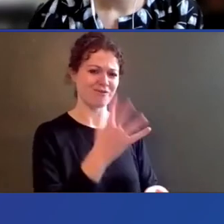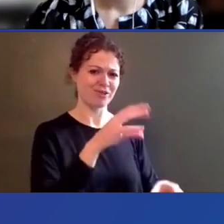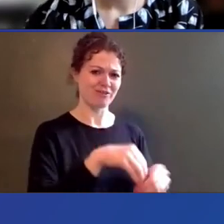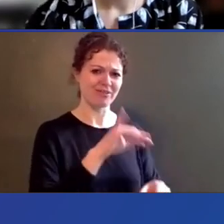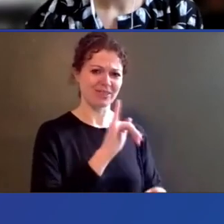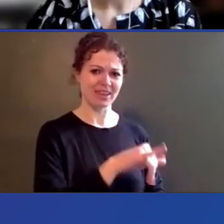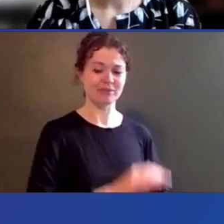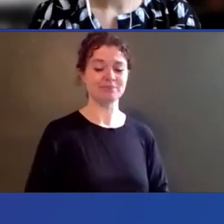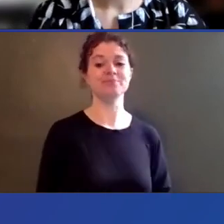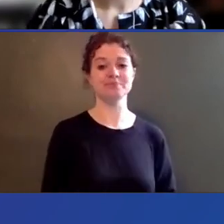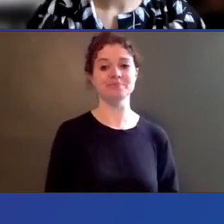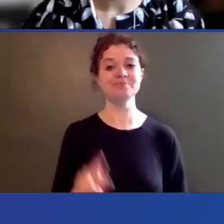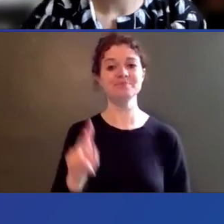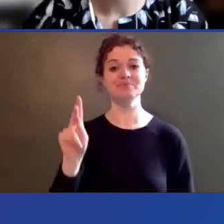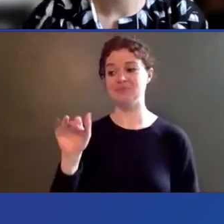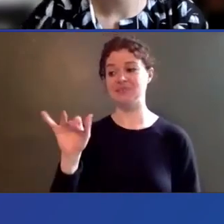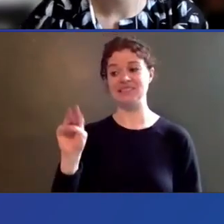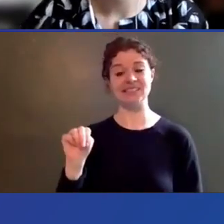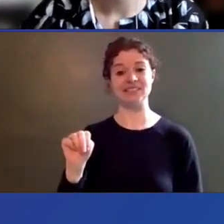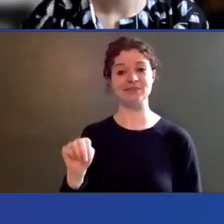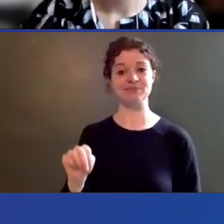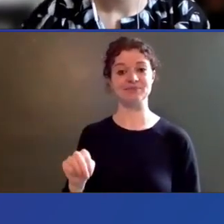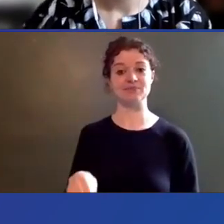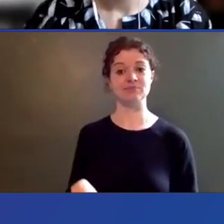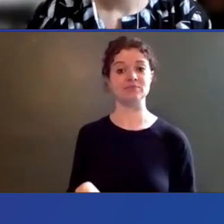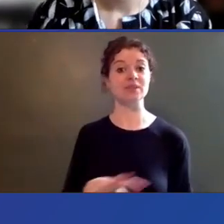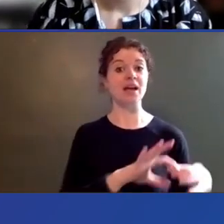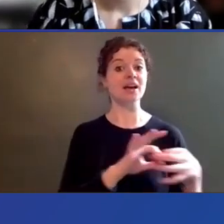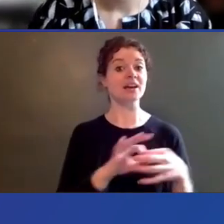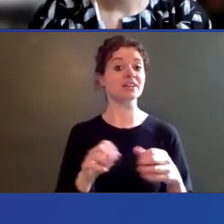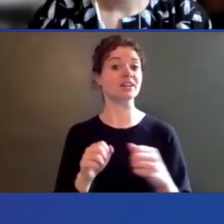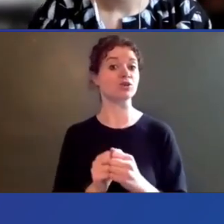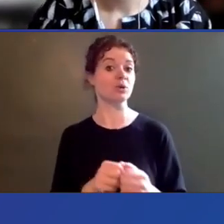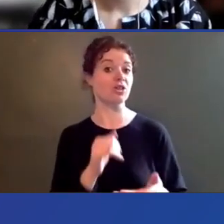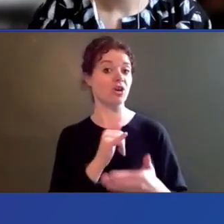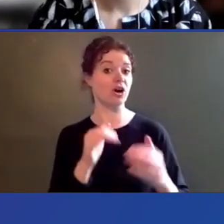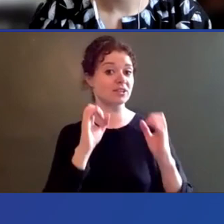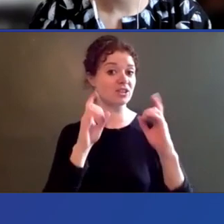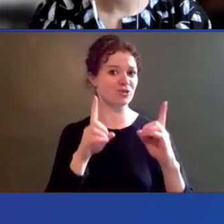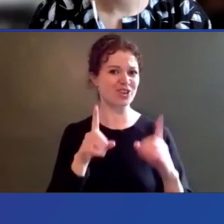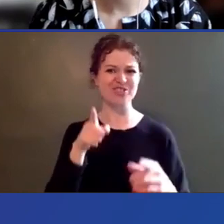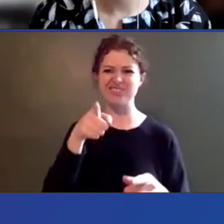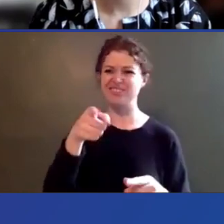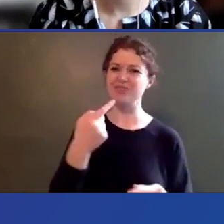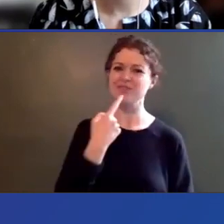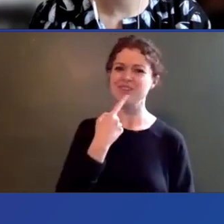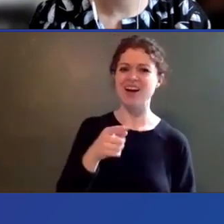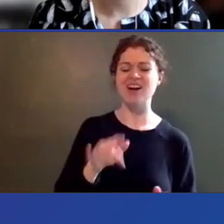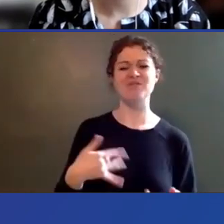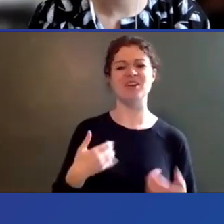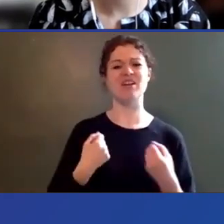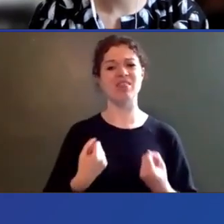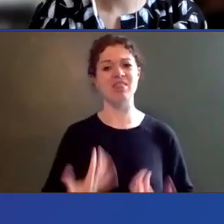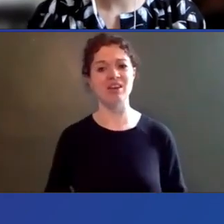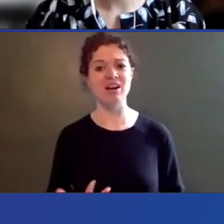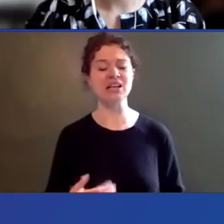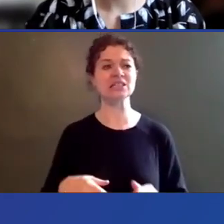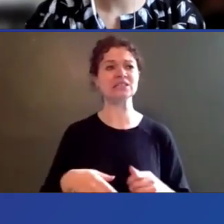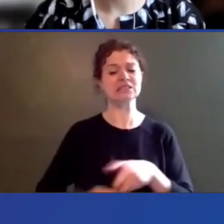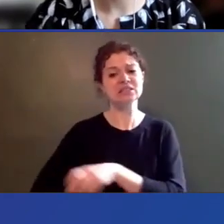from the arts education side. Lucy, to your point, sometimes it could feel exhaustive. Like, are we ever going to make any